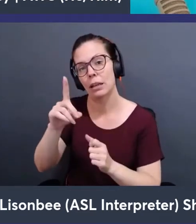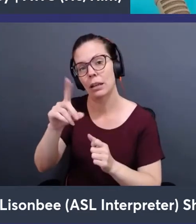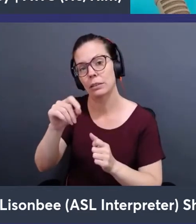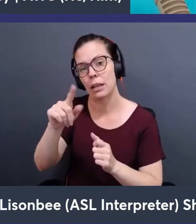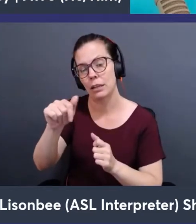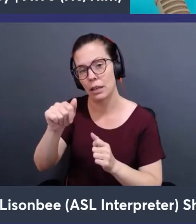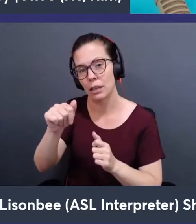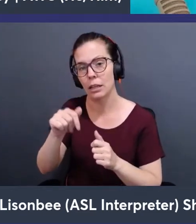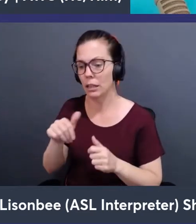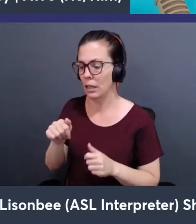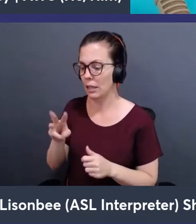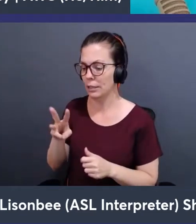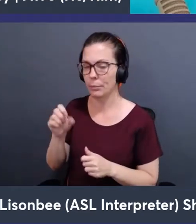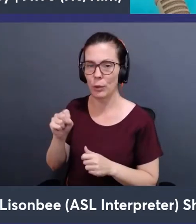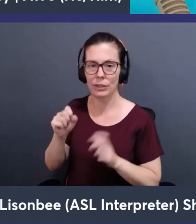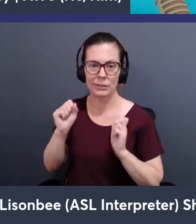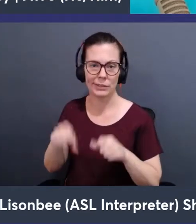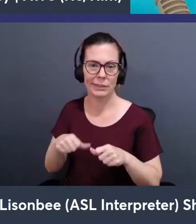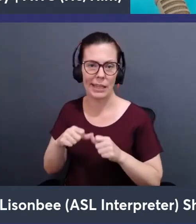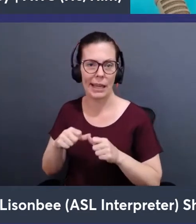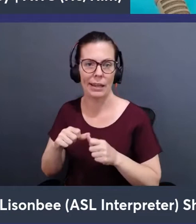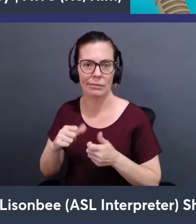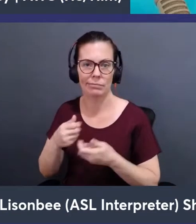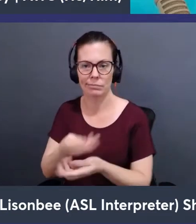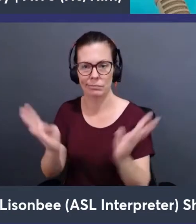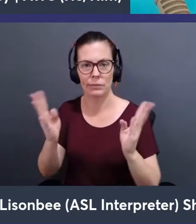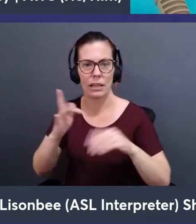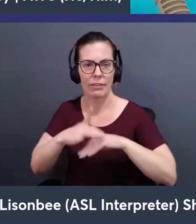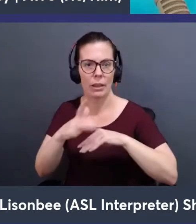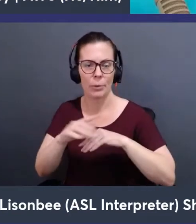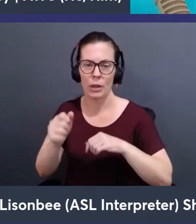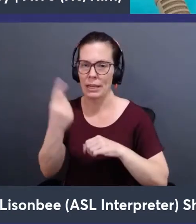and AWS is able to make it available for everyone.